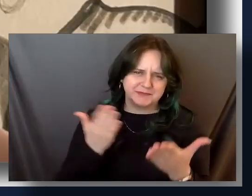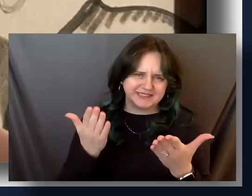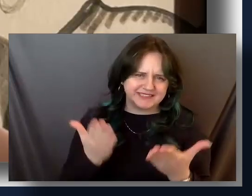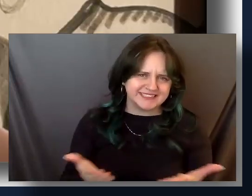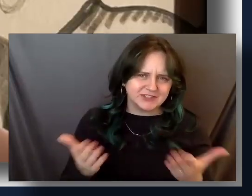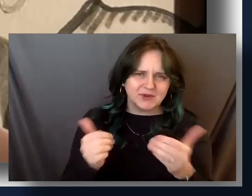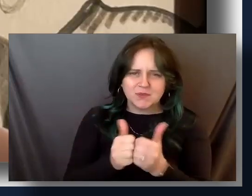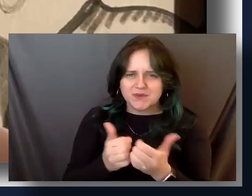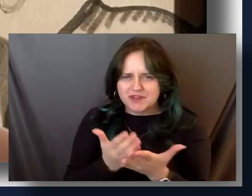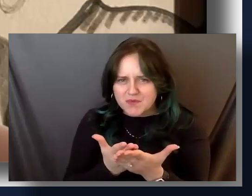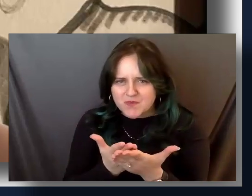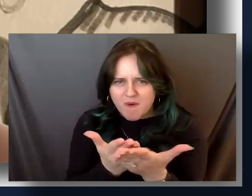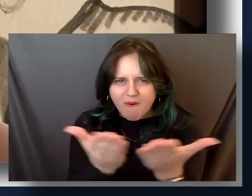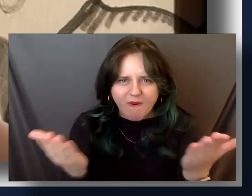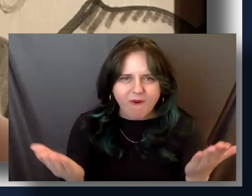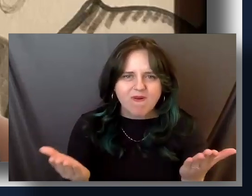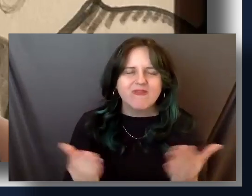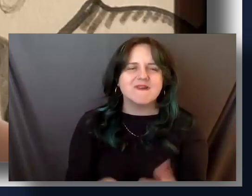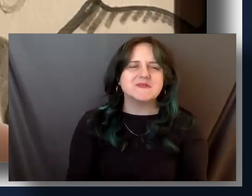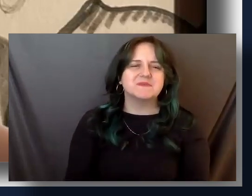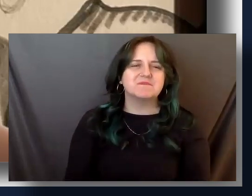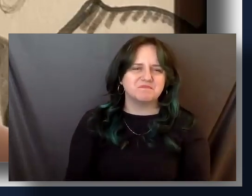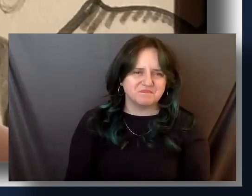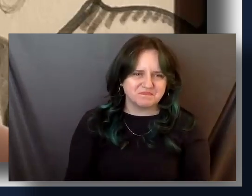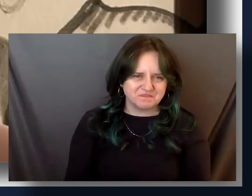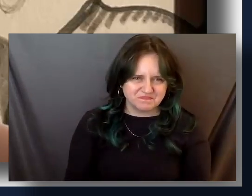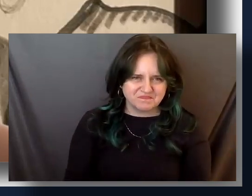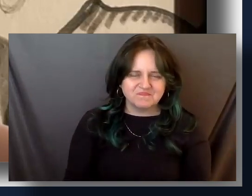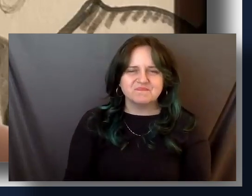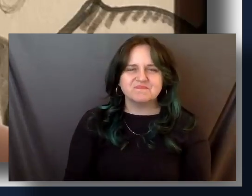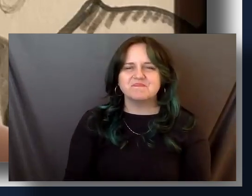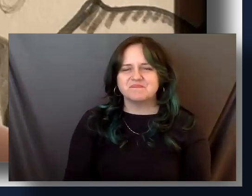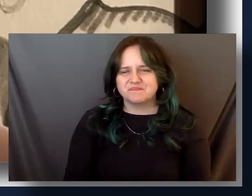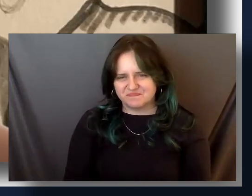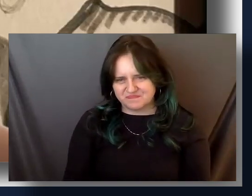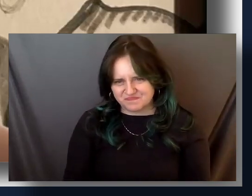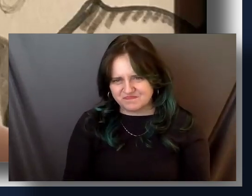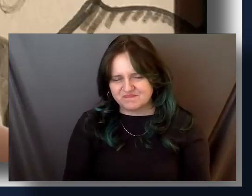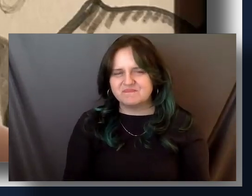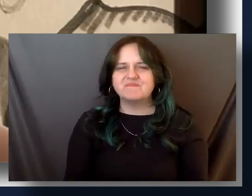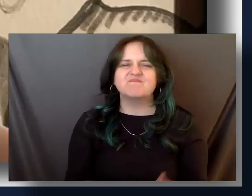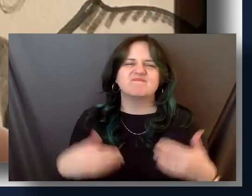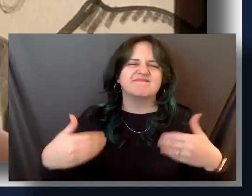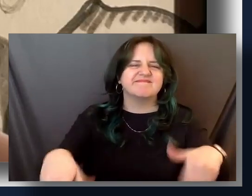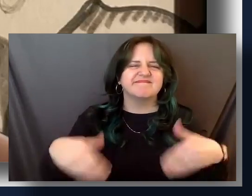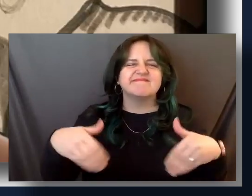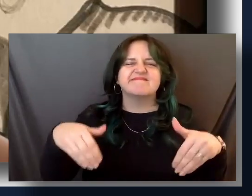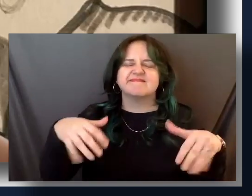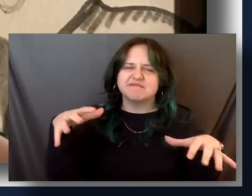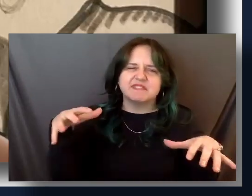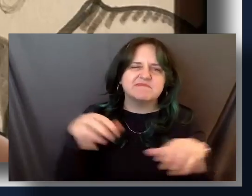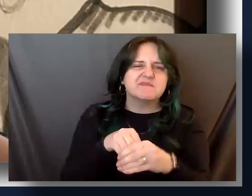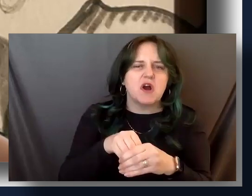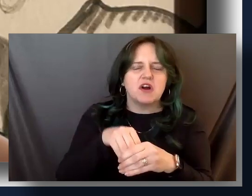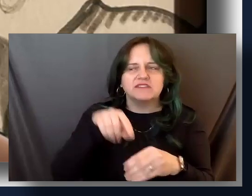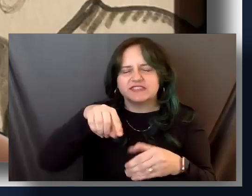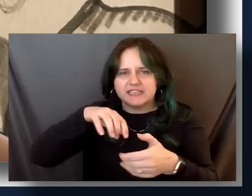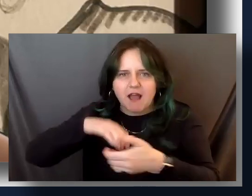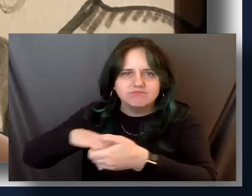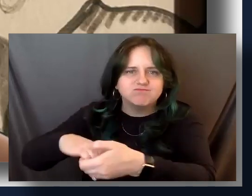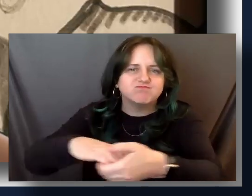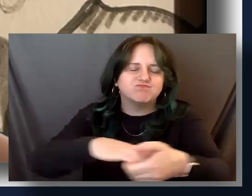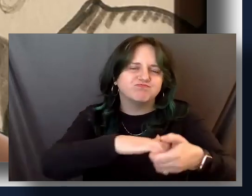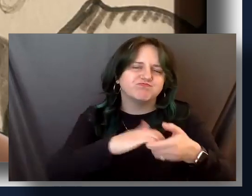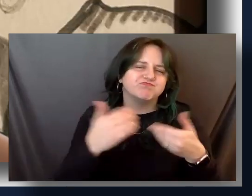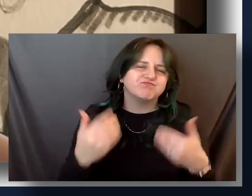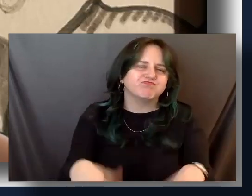to be here with all of you and to participate in this